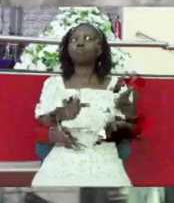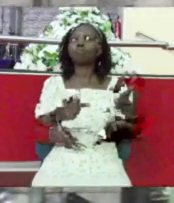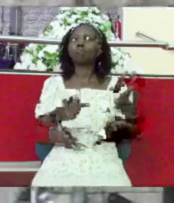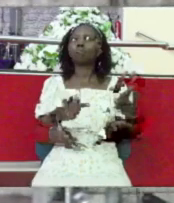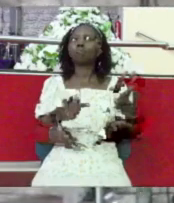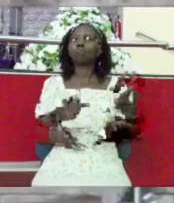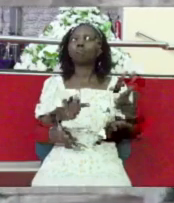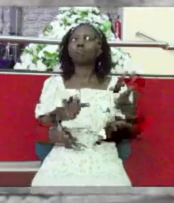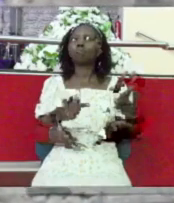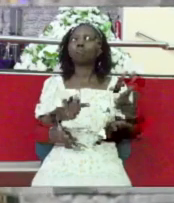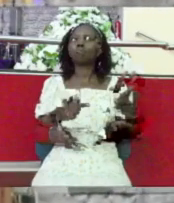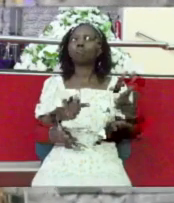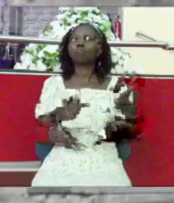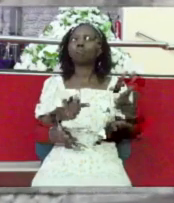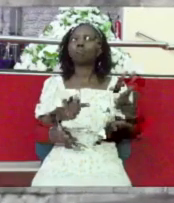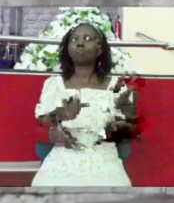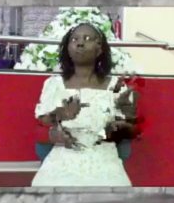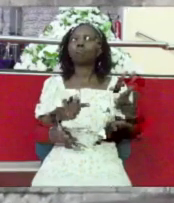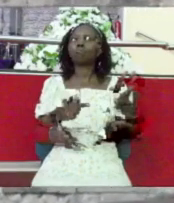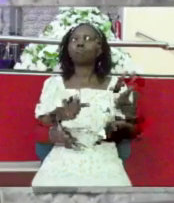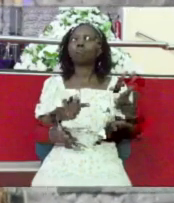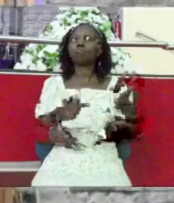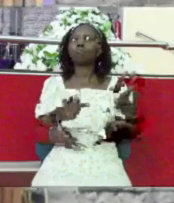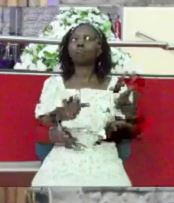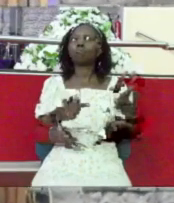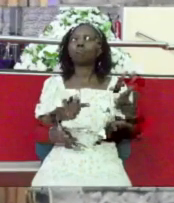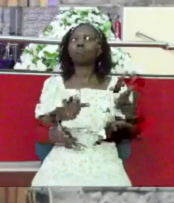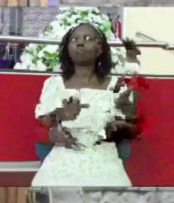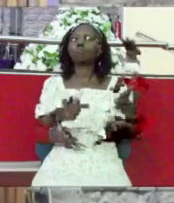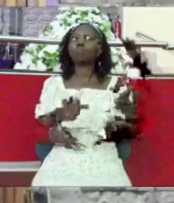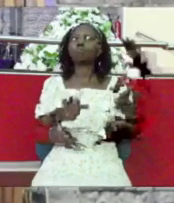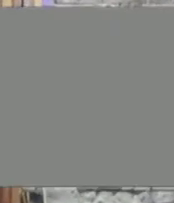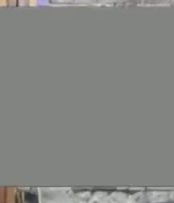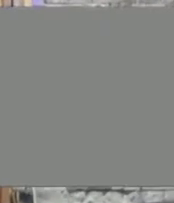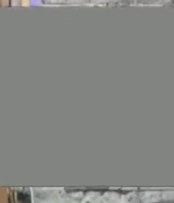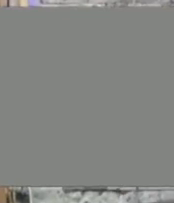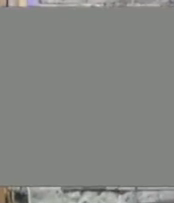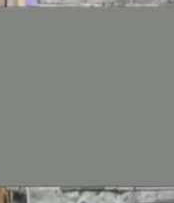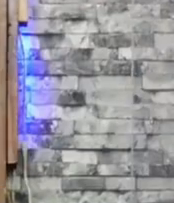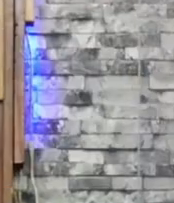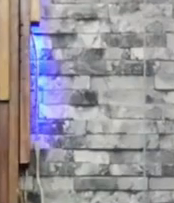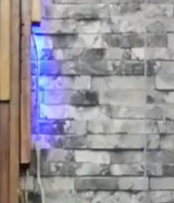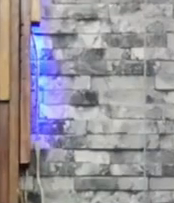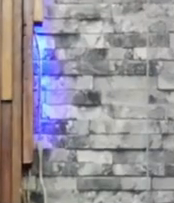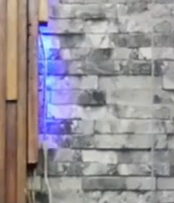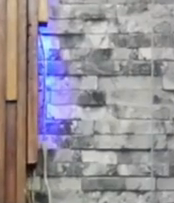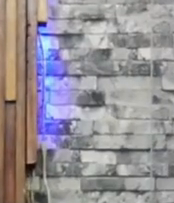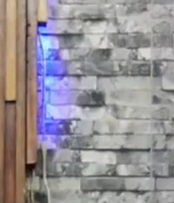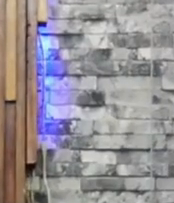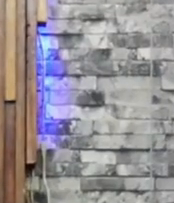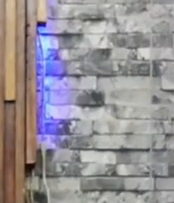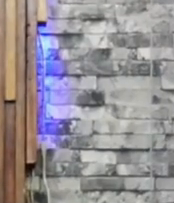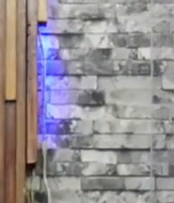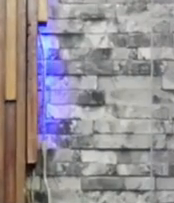remember there was a time we used to get into the bus. Kuna wakati tulikuwa tunaingia kwenye basi. And there were people who were seated who had more money.